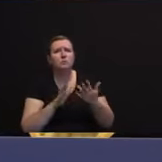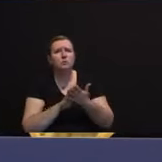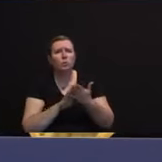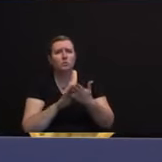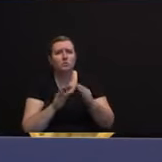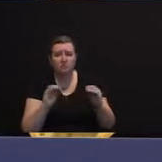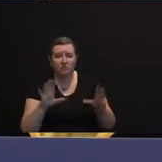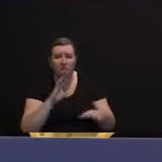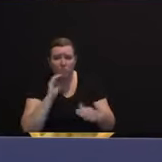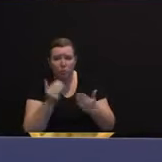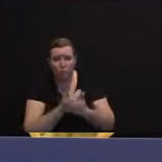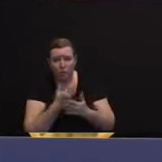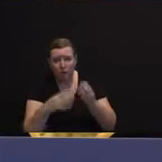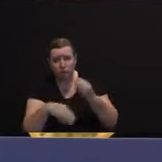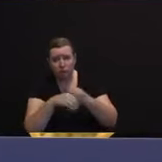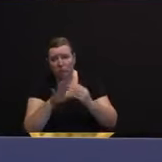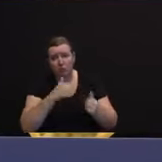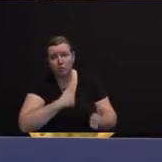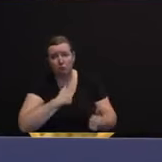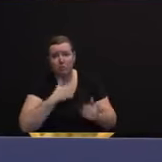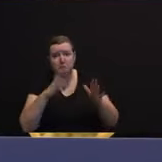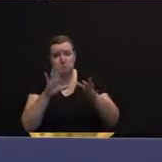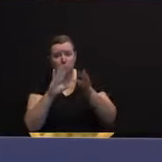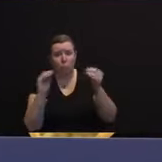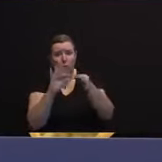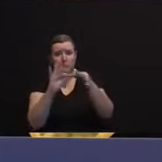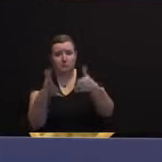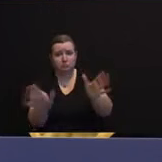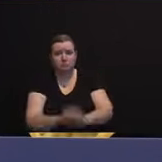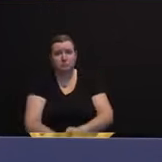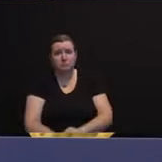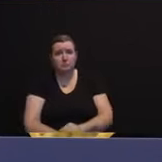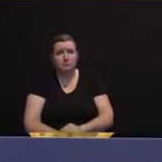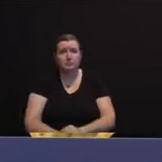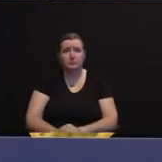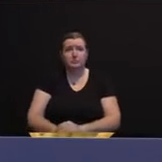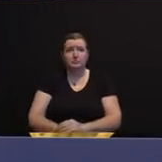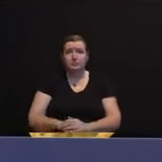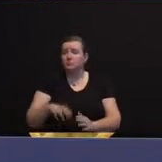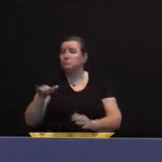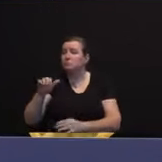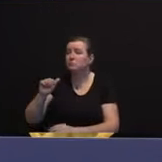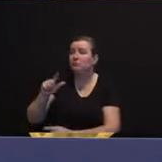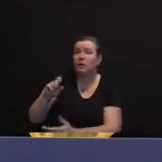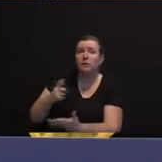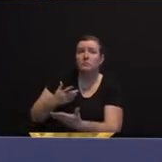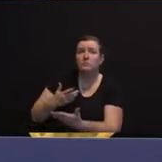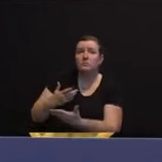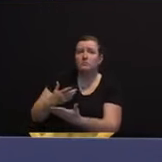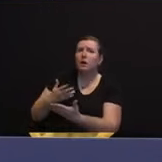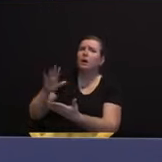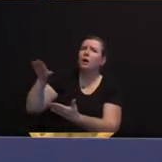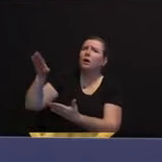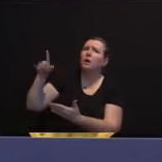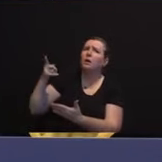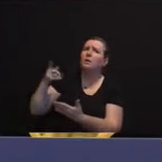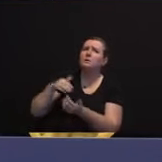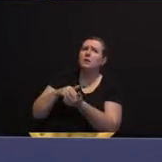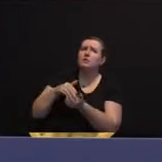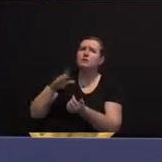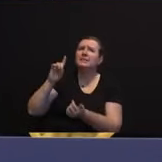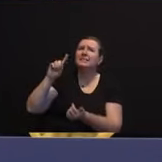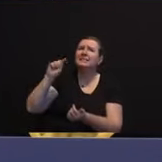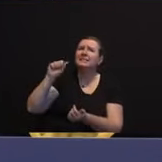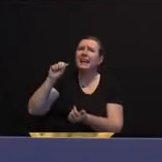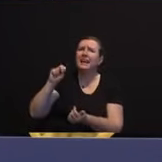thank you. Good afternoon. First, for the Commissioner of Health, or Dr. Tan, what is the statewide